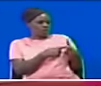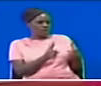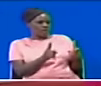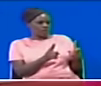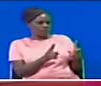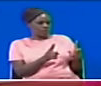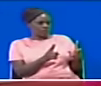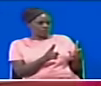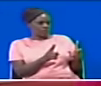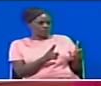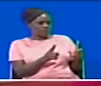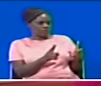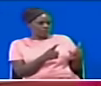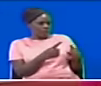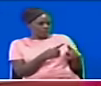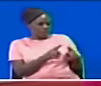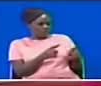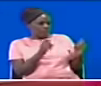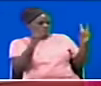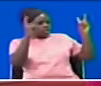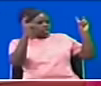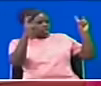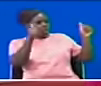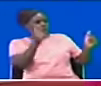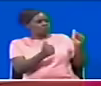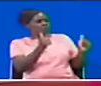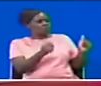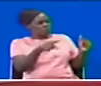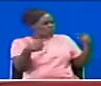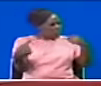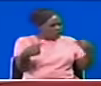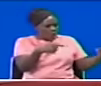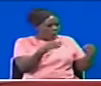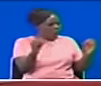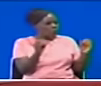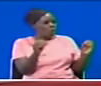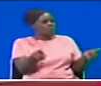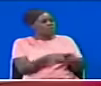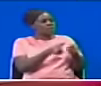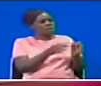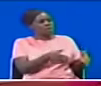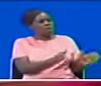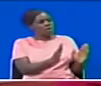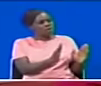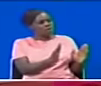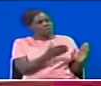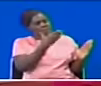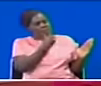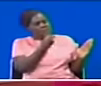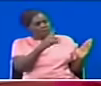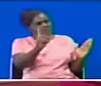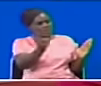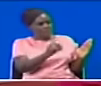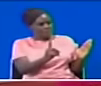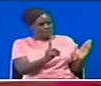County kind of thing, but what are your issues? Who are you? You don't have to fight in the same way or go to battle in the same way that other men do,